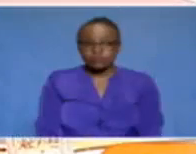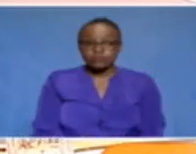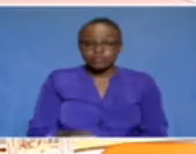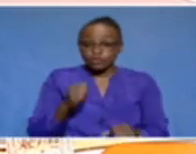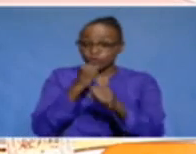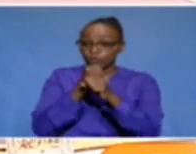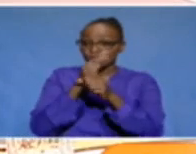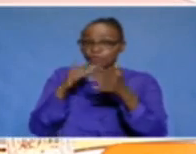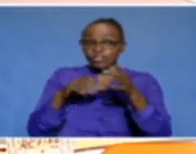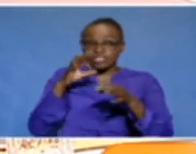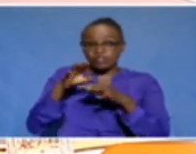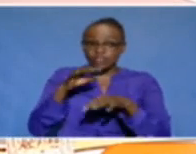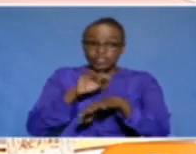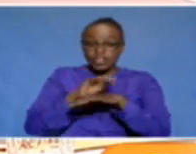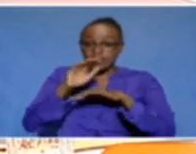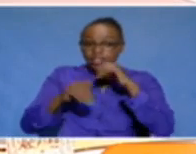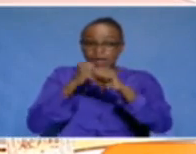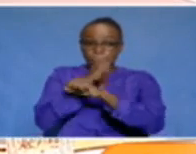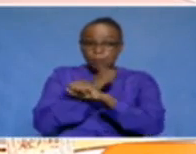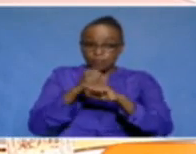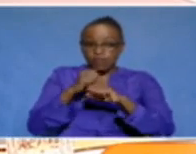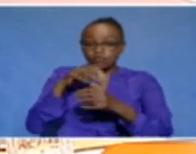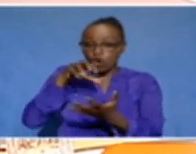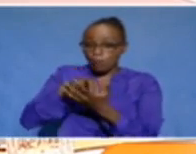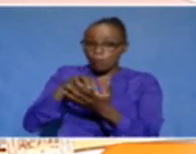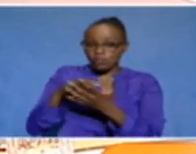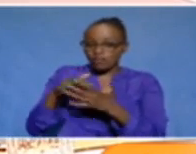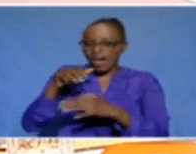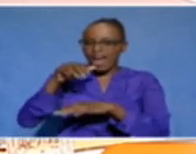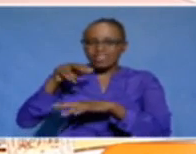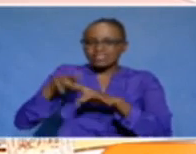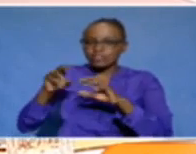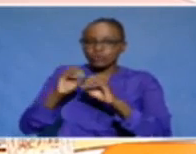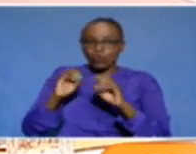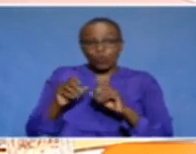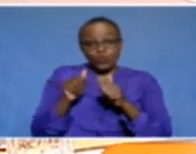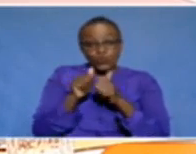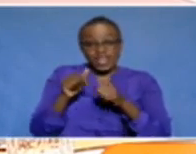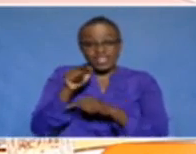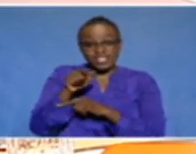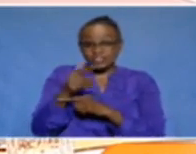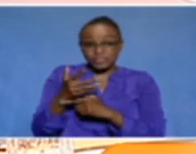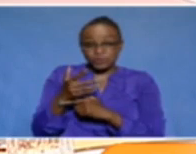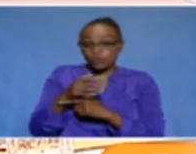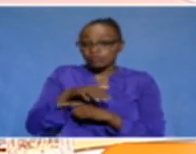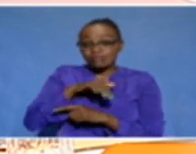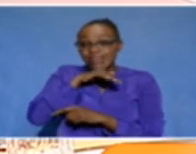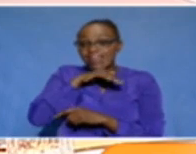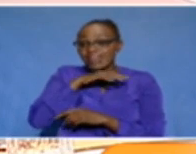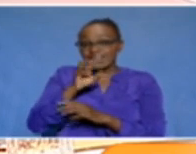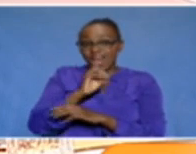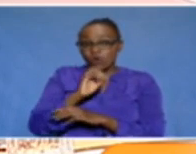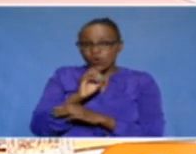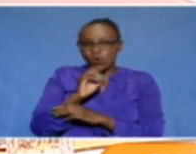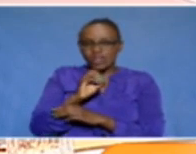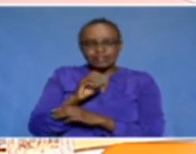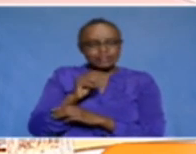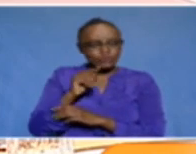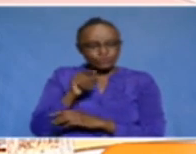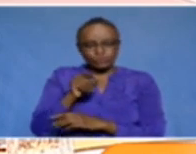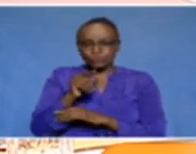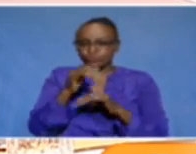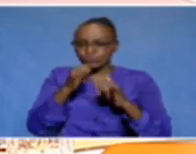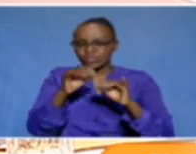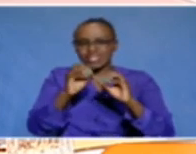What would you do if you got the deputy president's chair unoccupied? Well, if you are not Raila Odinga, never, ever,